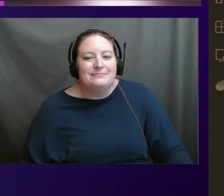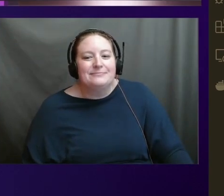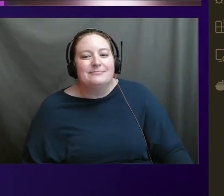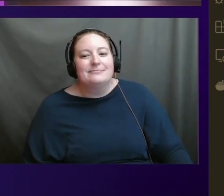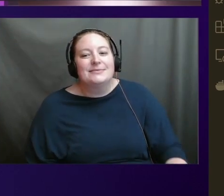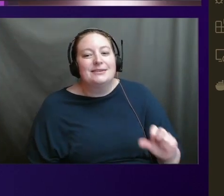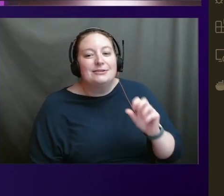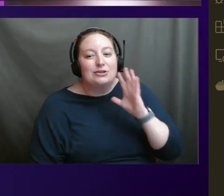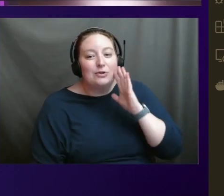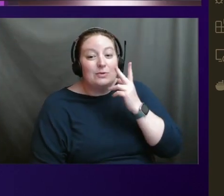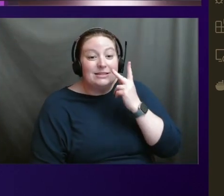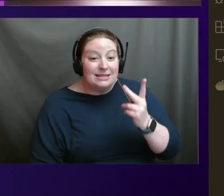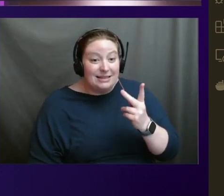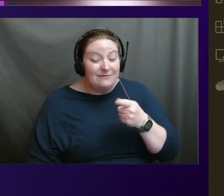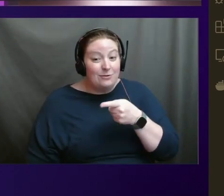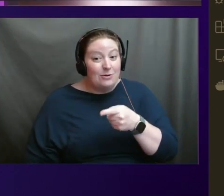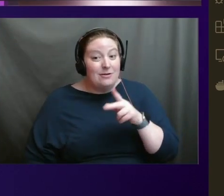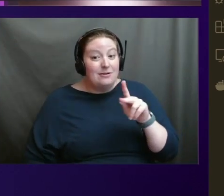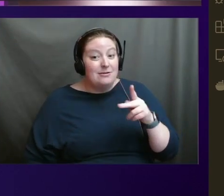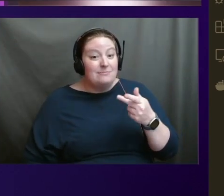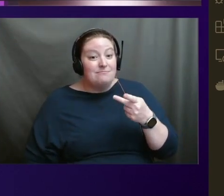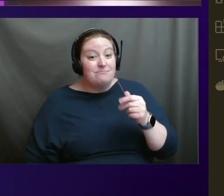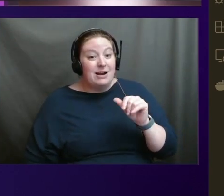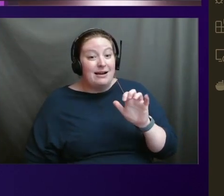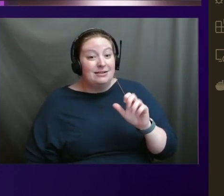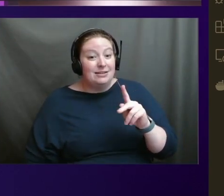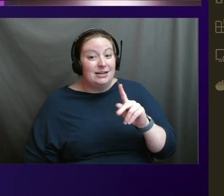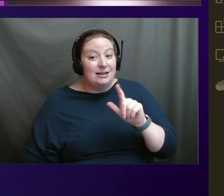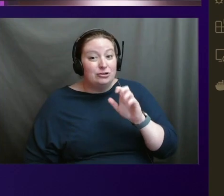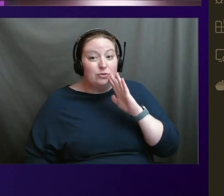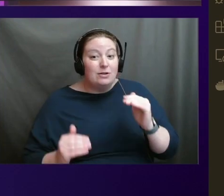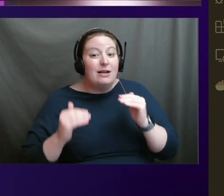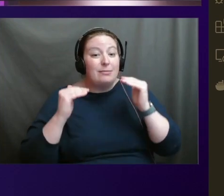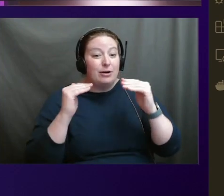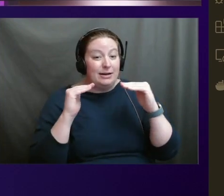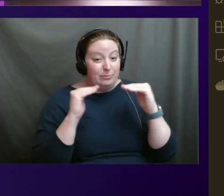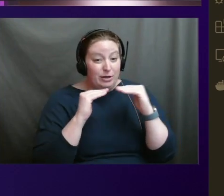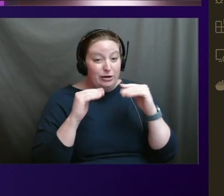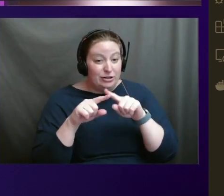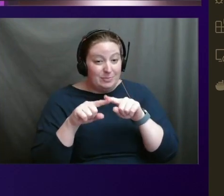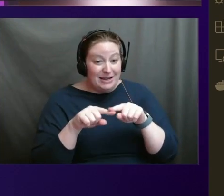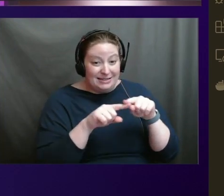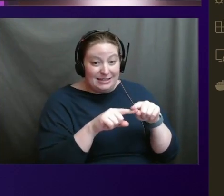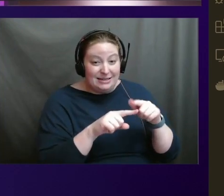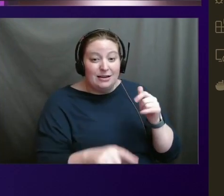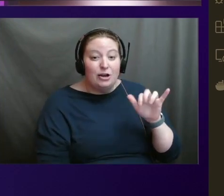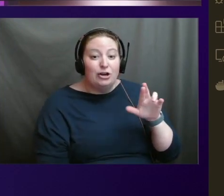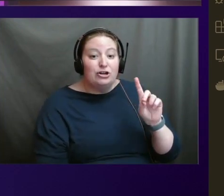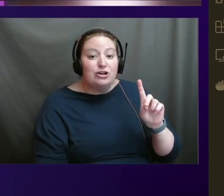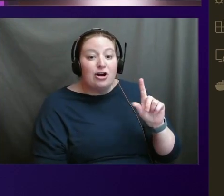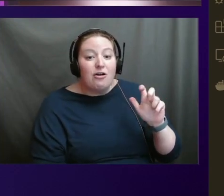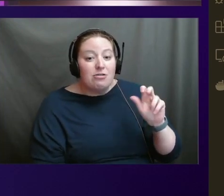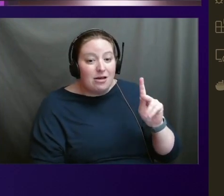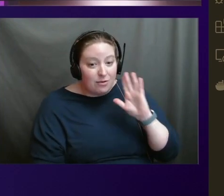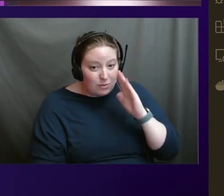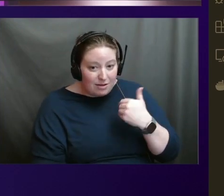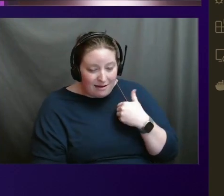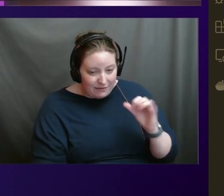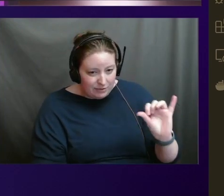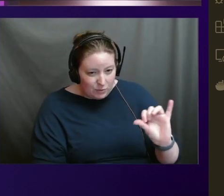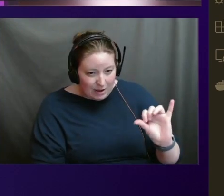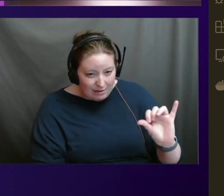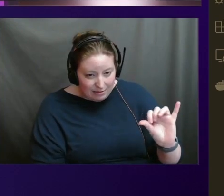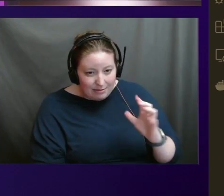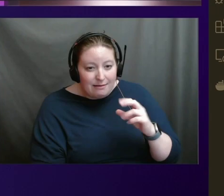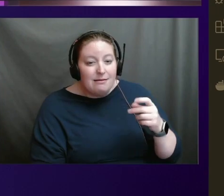in package here, it's going to have upgraded these peer dependencies. Your yarn lock will have that as well. And in the